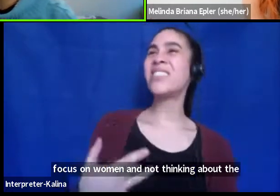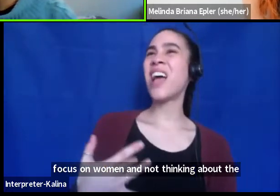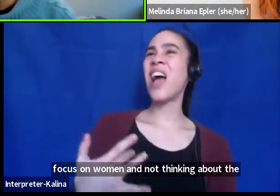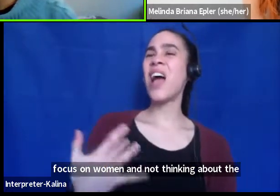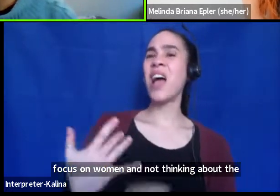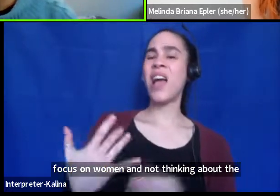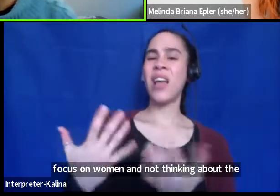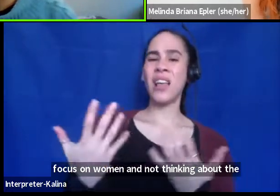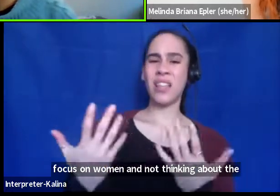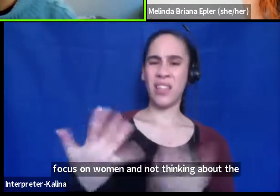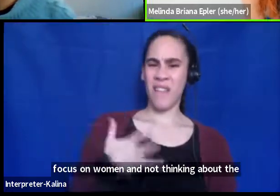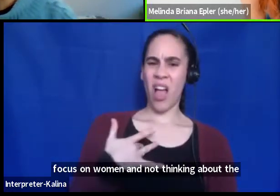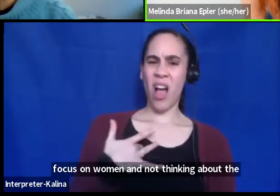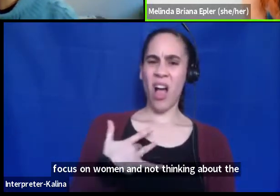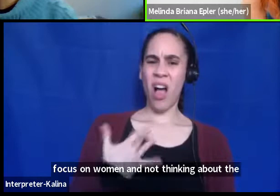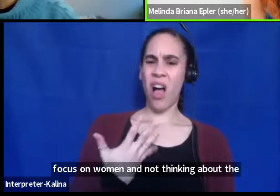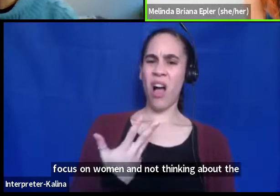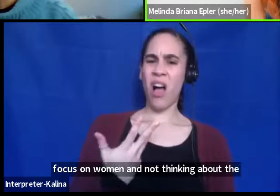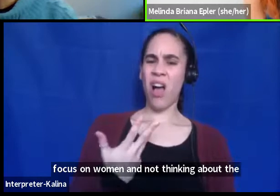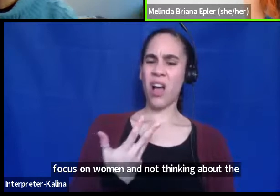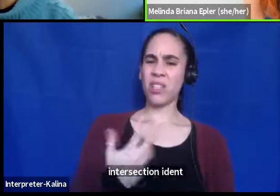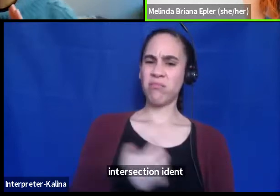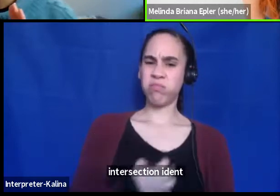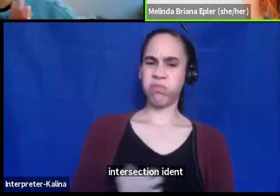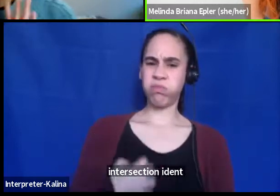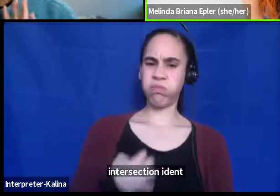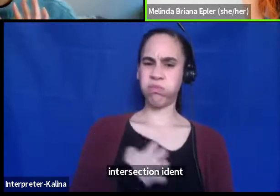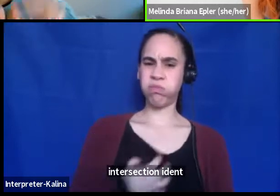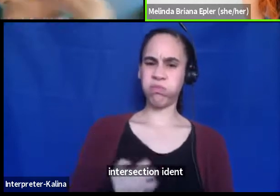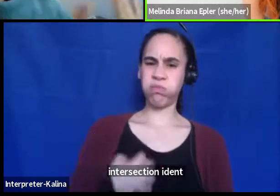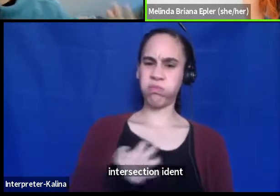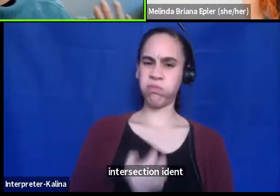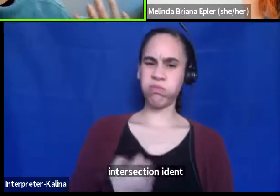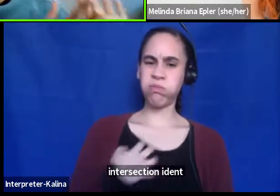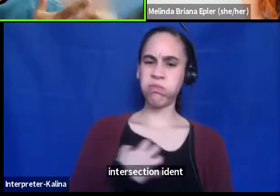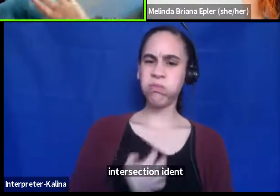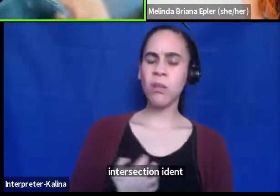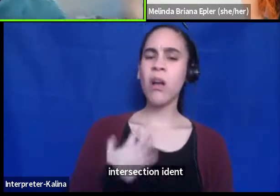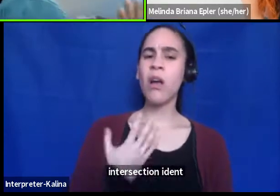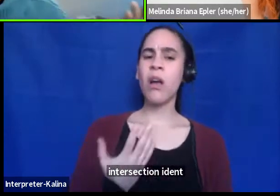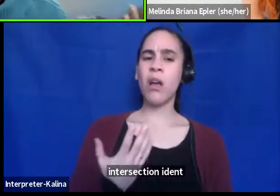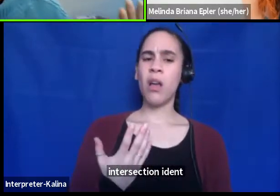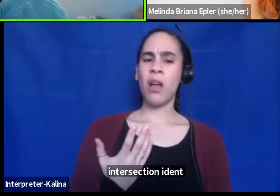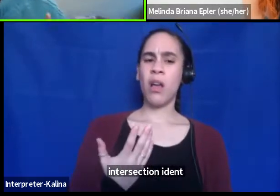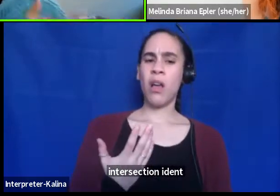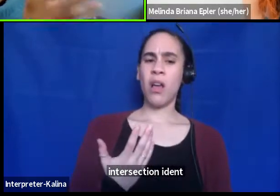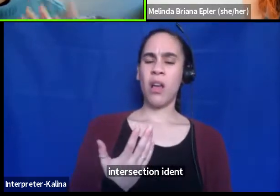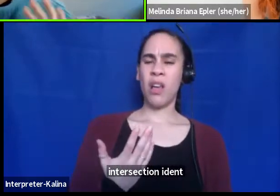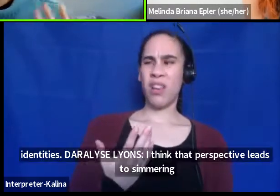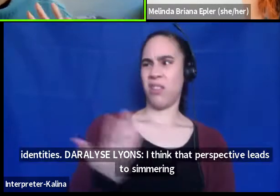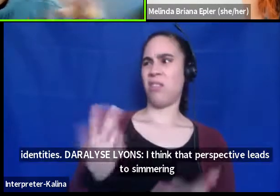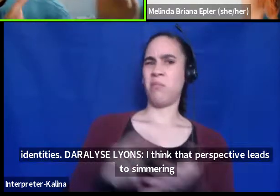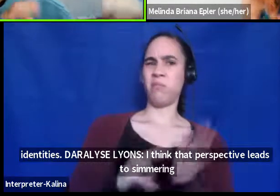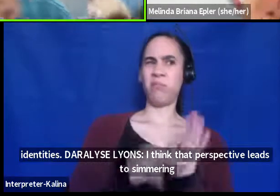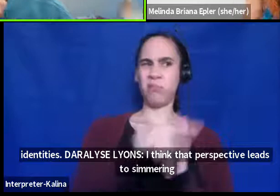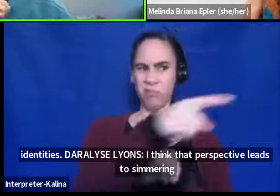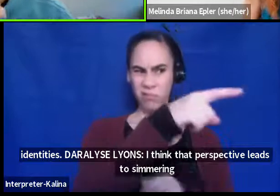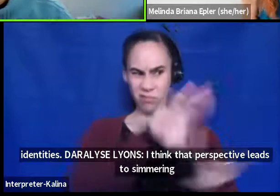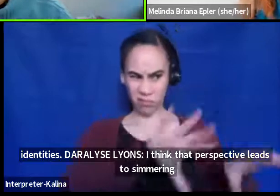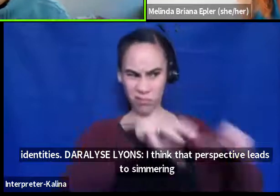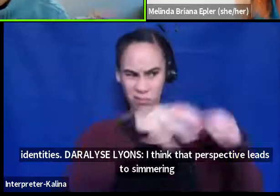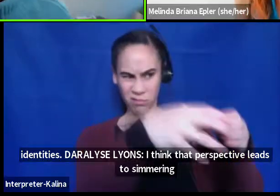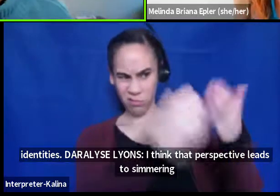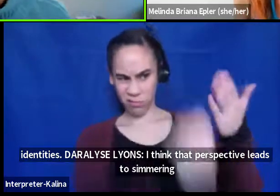simmering resentments sometimes, I think, right? Like this idea that, okay, well now like these people are suddenly worthy of our attention and respect. And it's